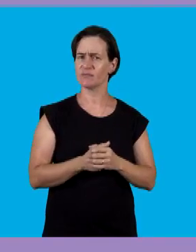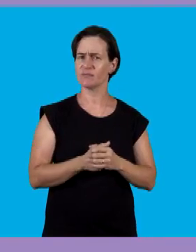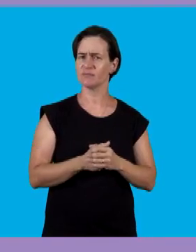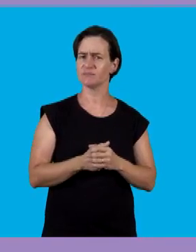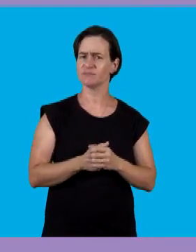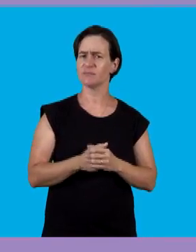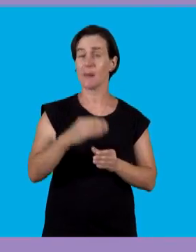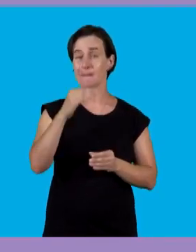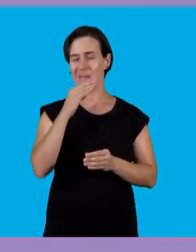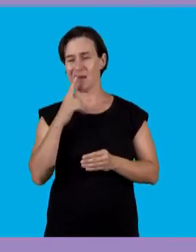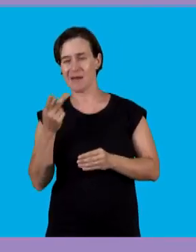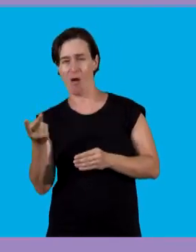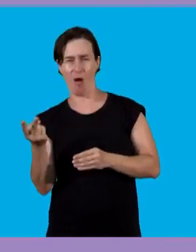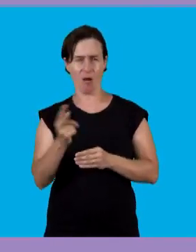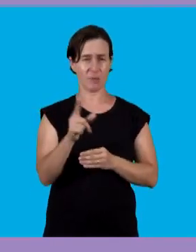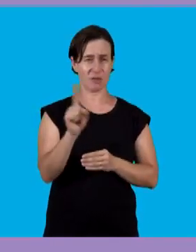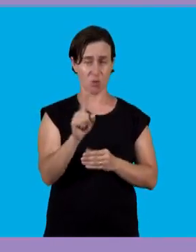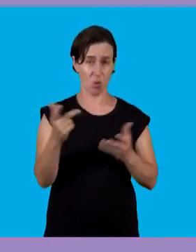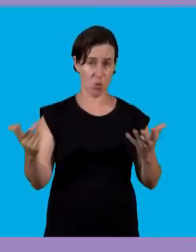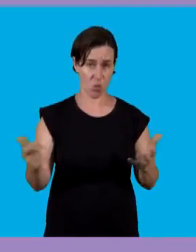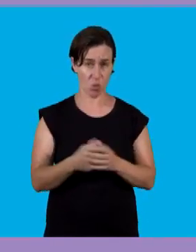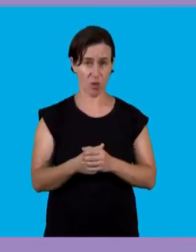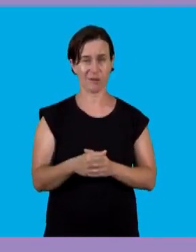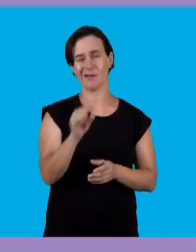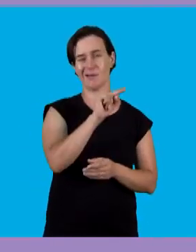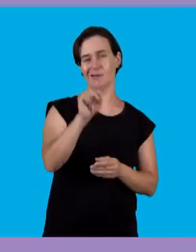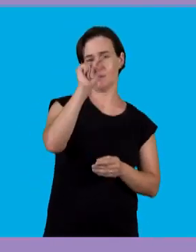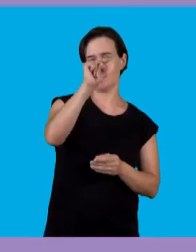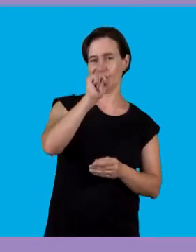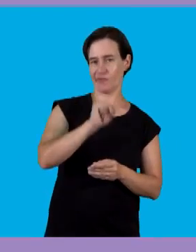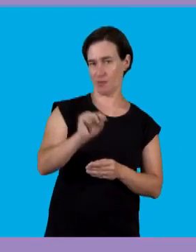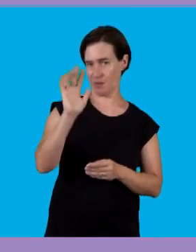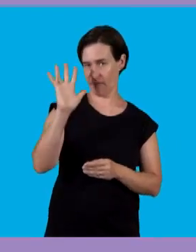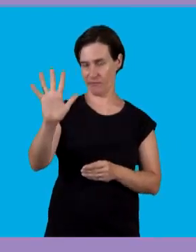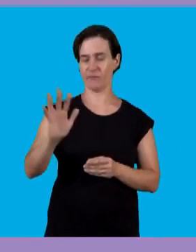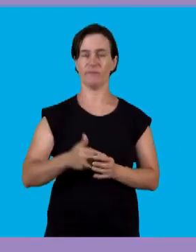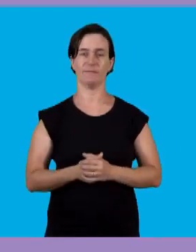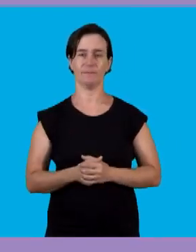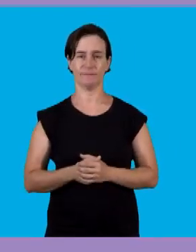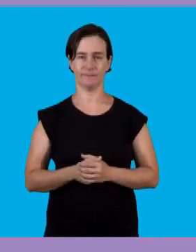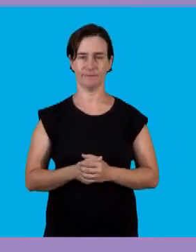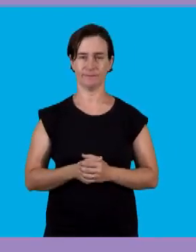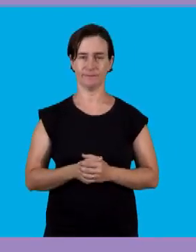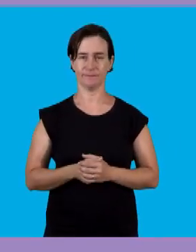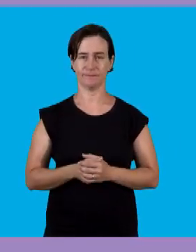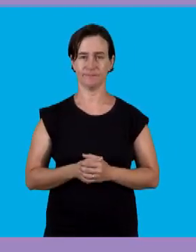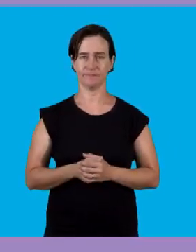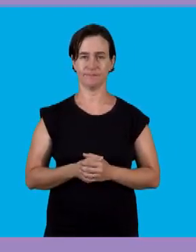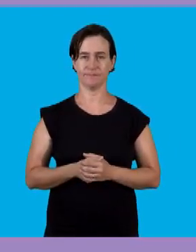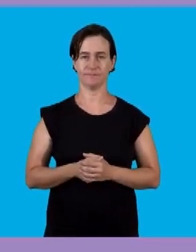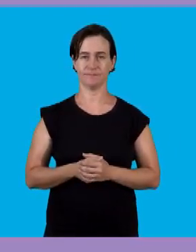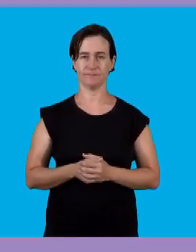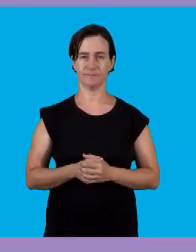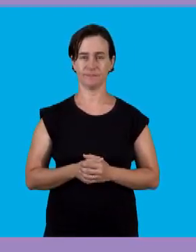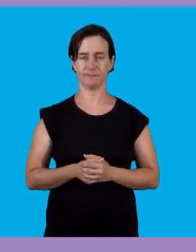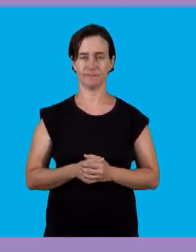by 5, that is going to be 1/5, which is the same as dividing by 5. So let's